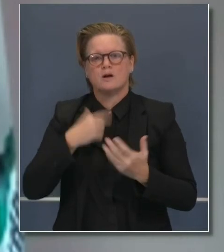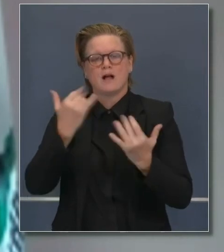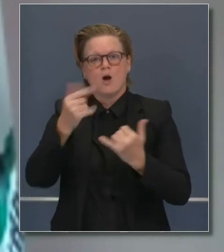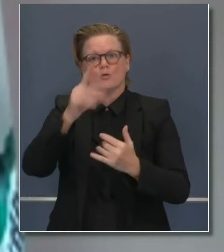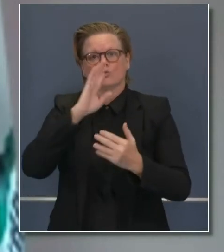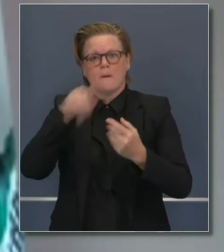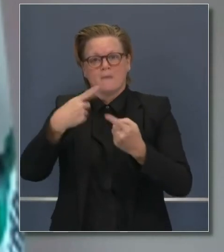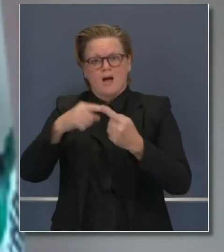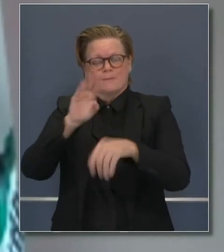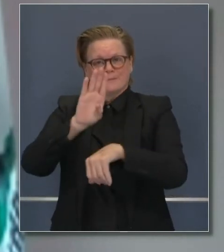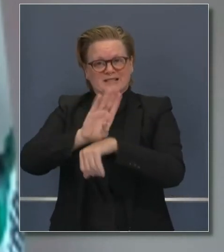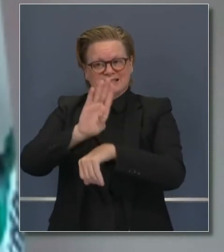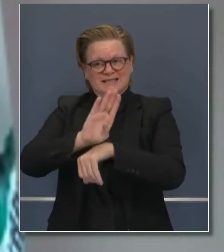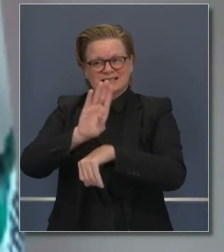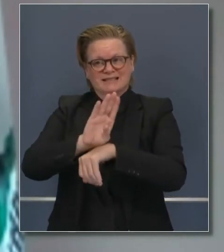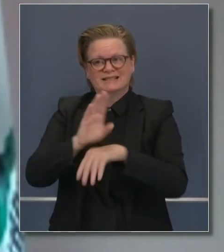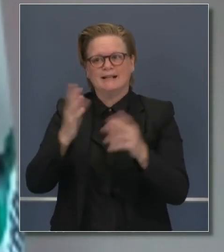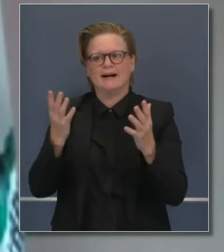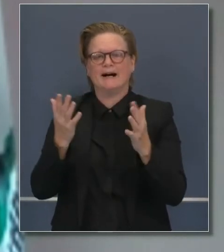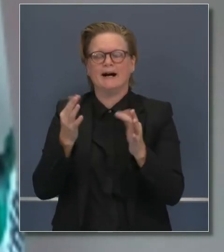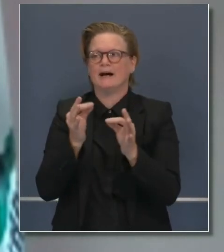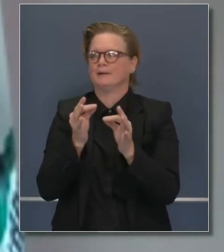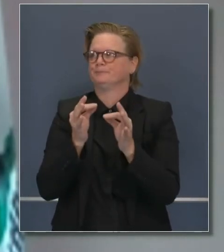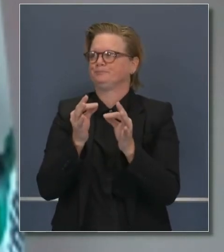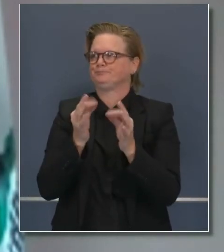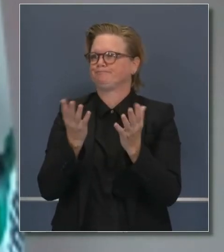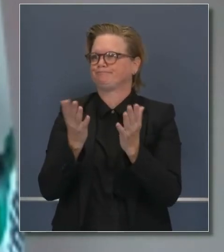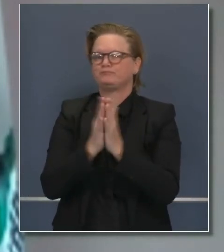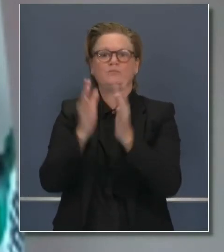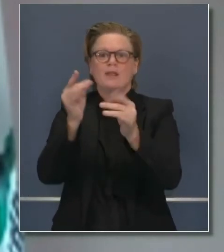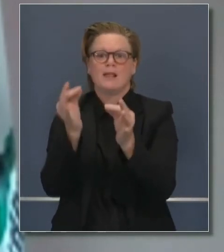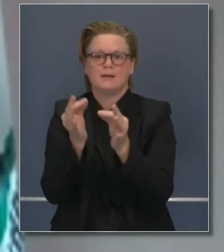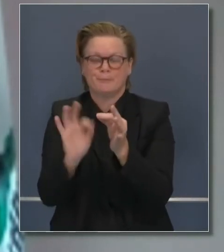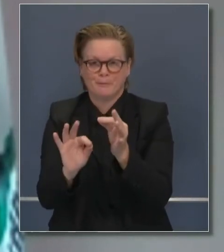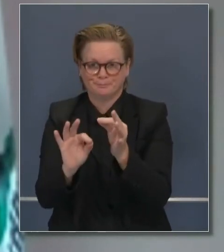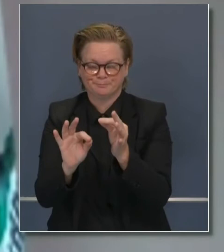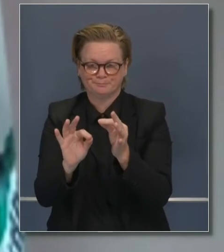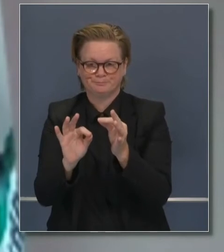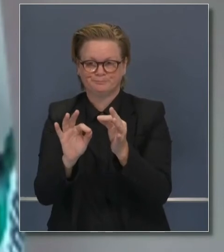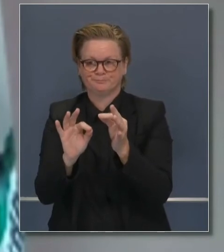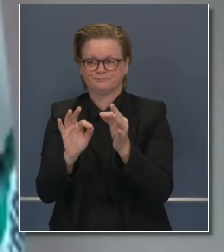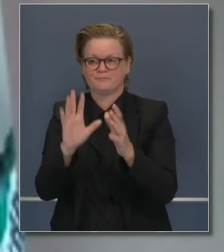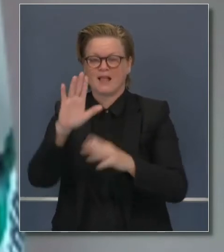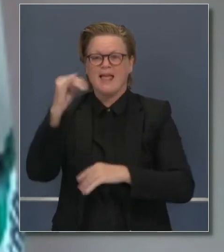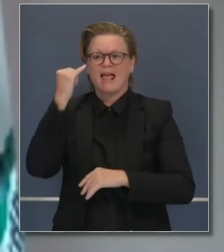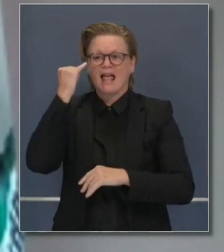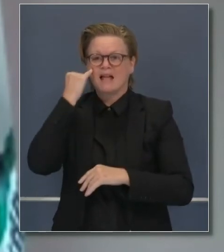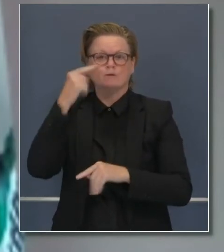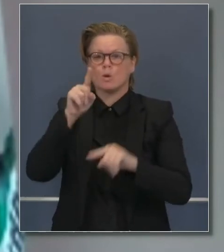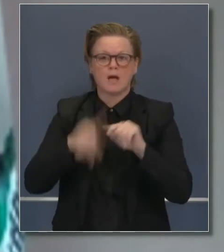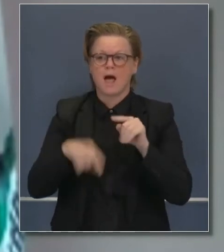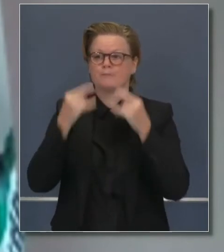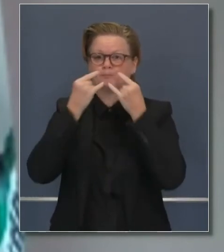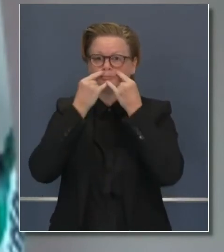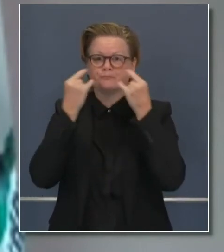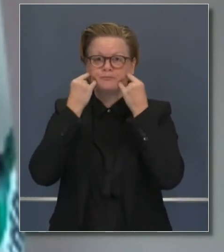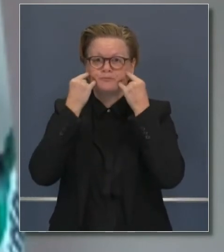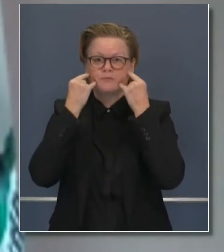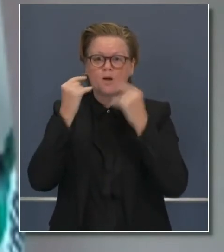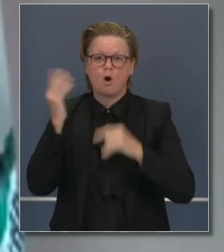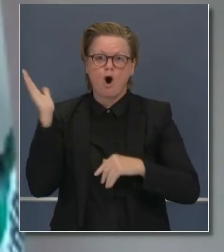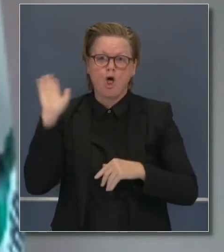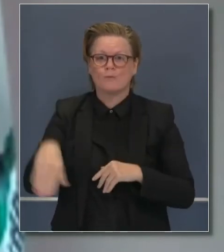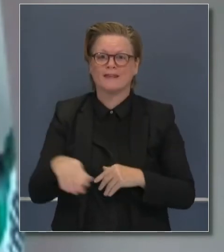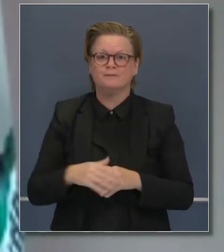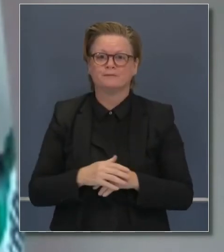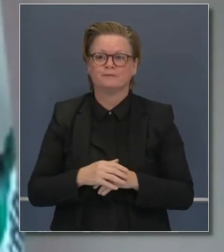What we know is that where you are not able to mask entirely or consistently, where they are indoors